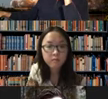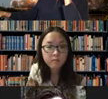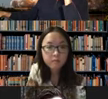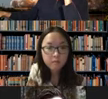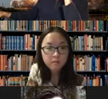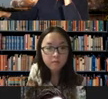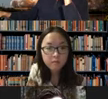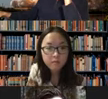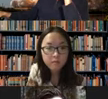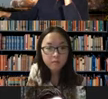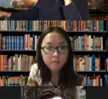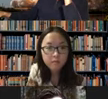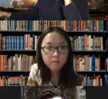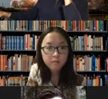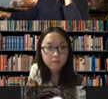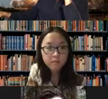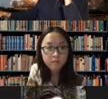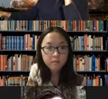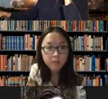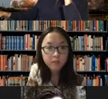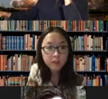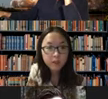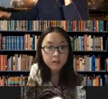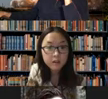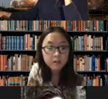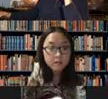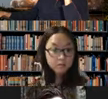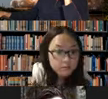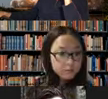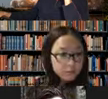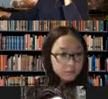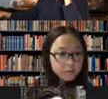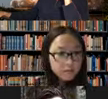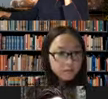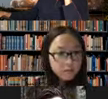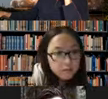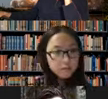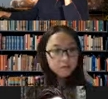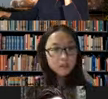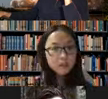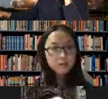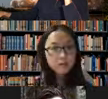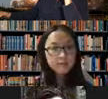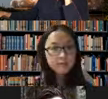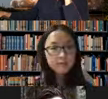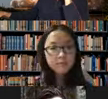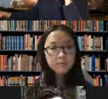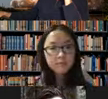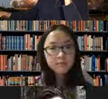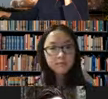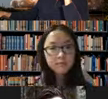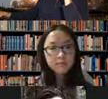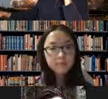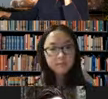there's the highest peak, looks like an OBGYN, right? It's almost up to 30% oncology, sort of, you know, the same as